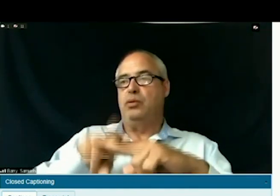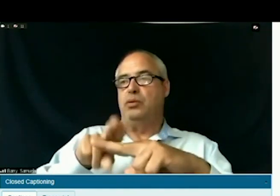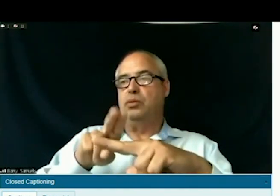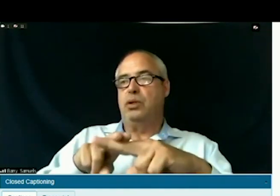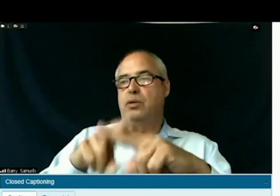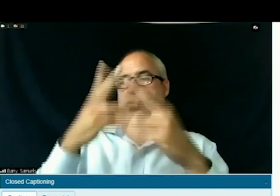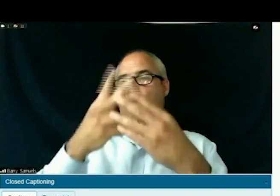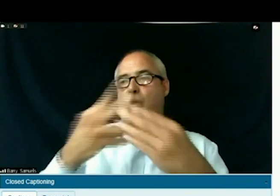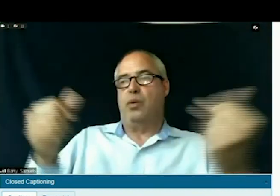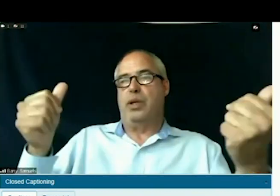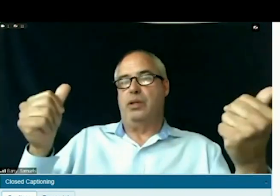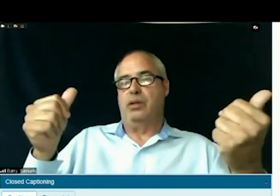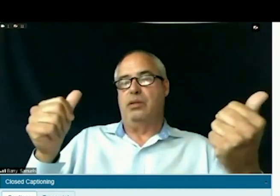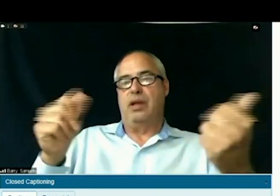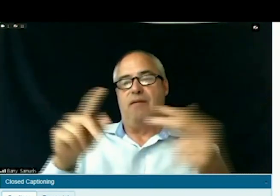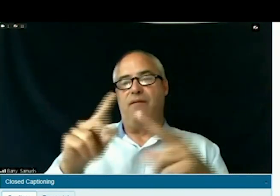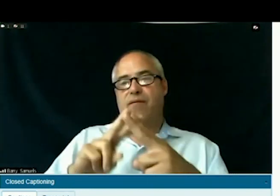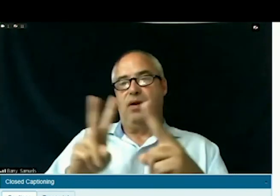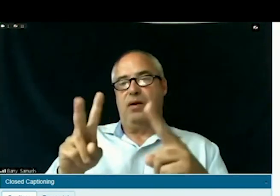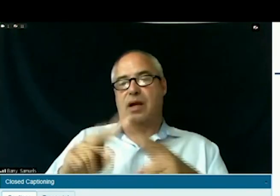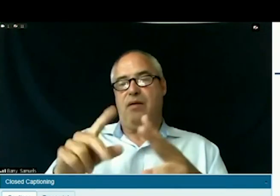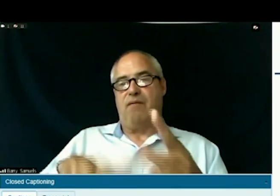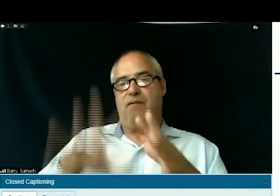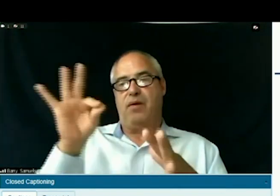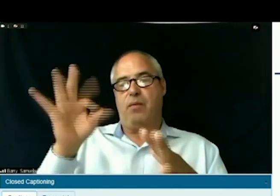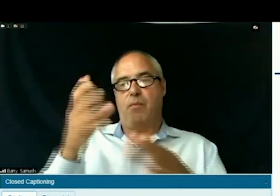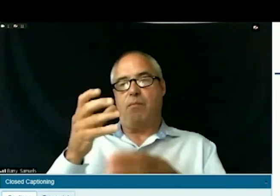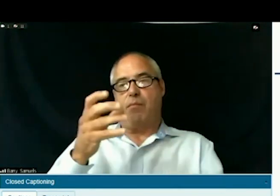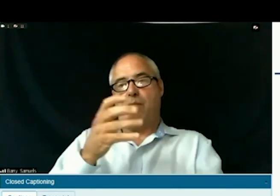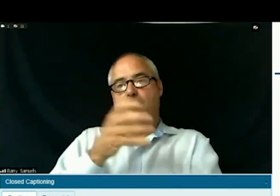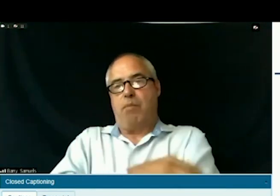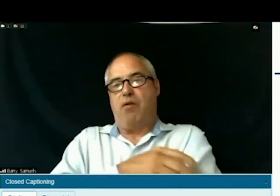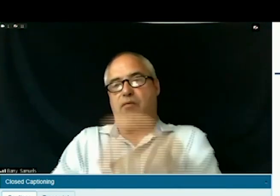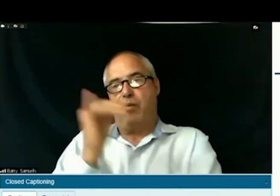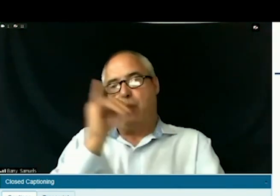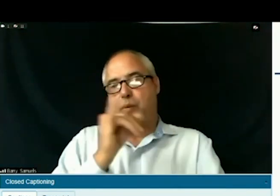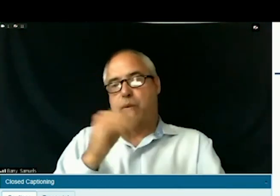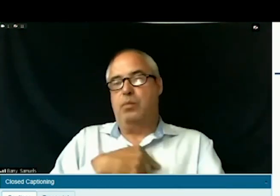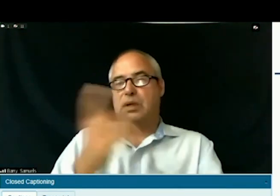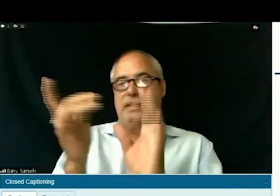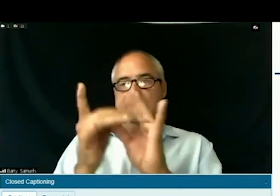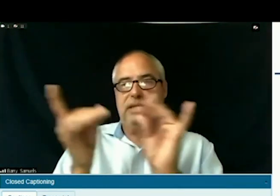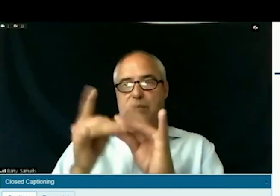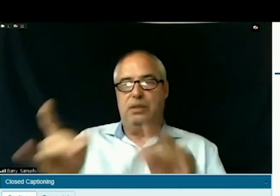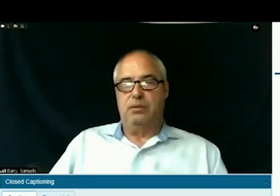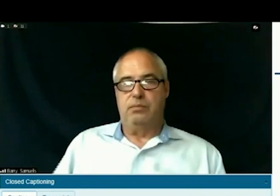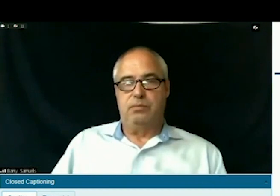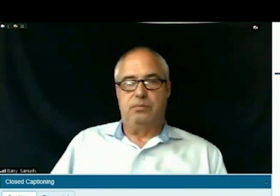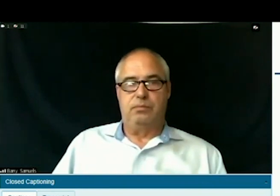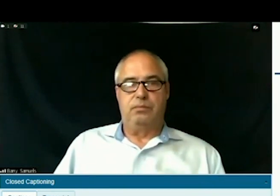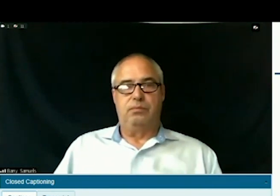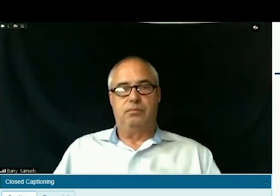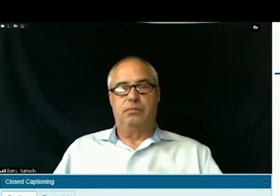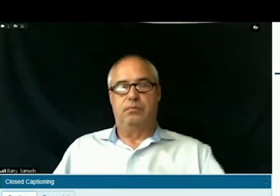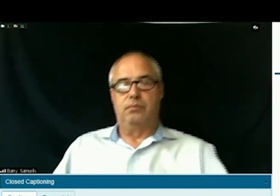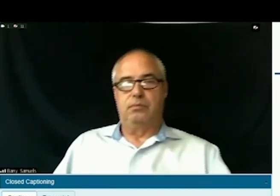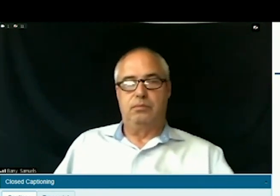a very, I find powerful statement.